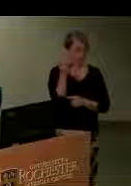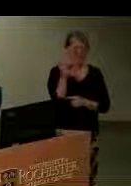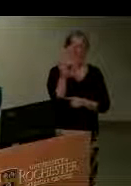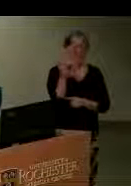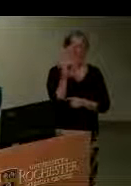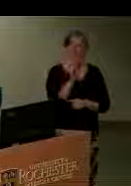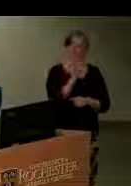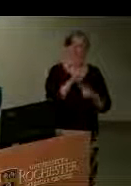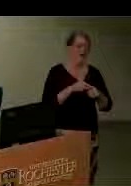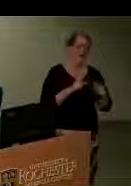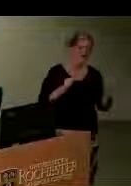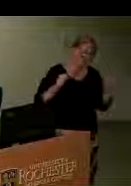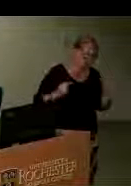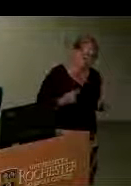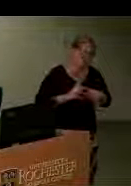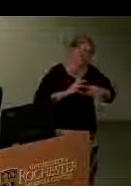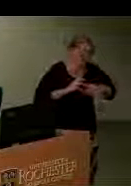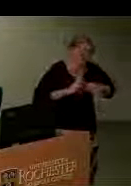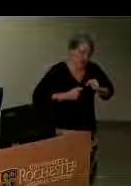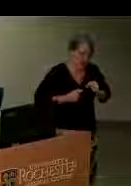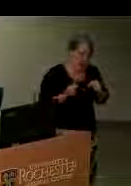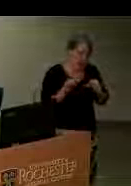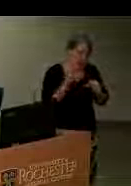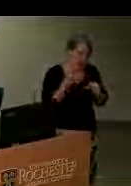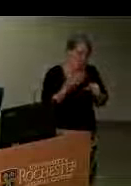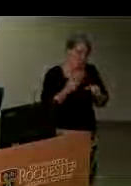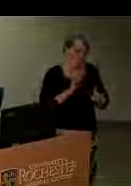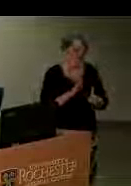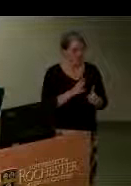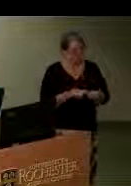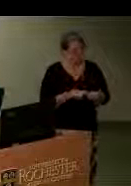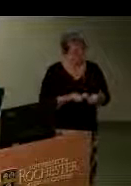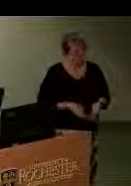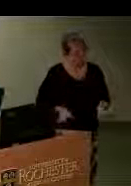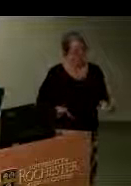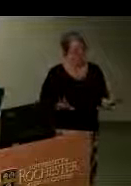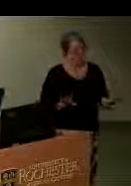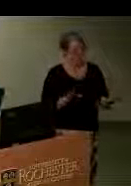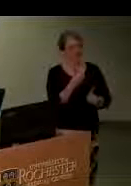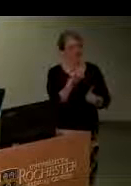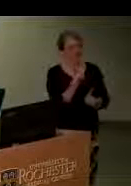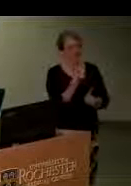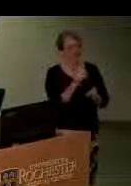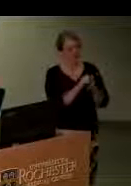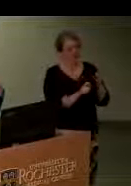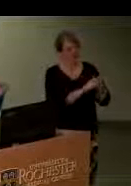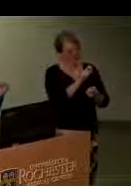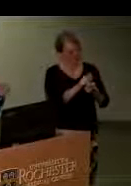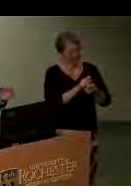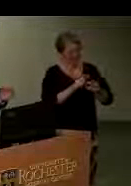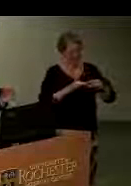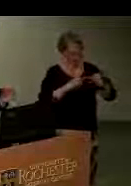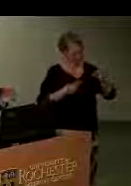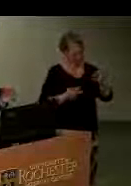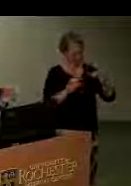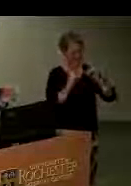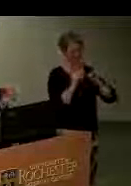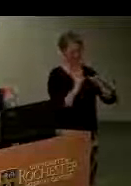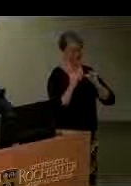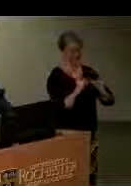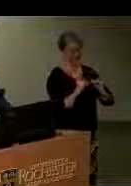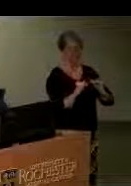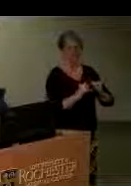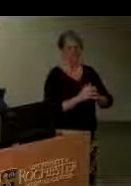about the pain of realizing that he had lost somebody who was exactly genetically like himself.